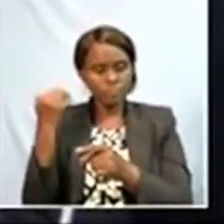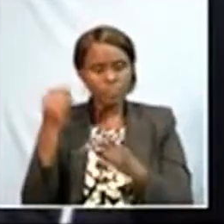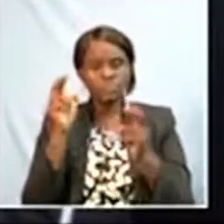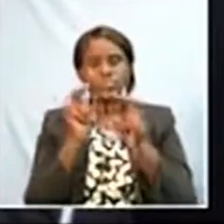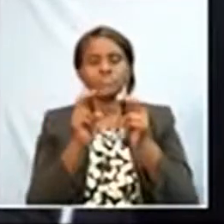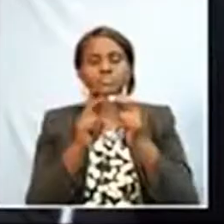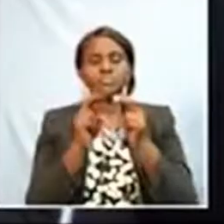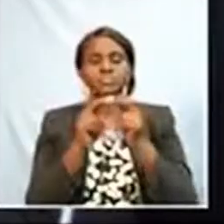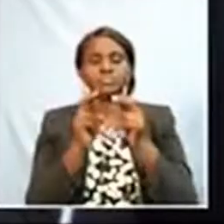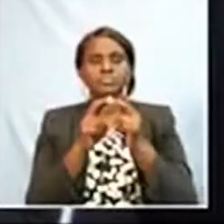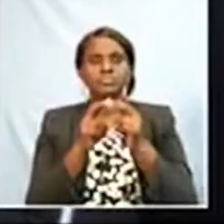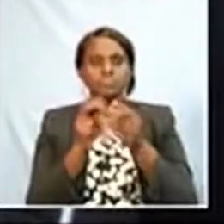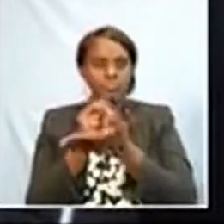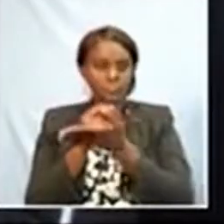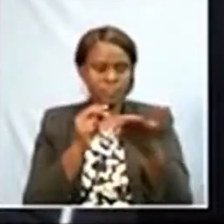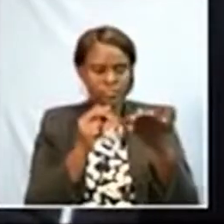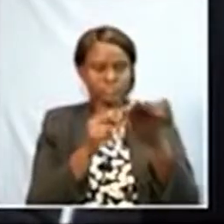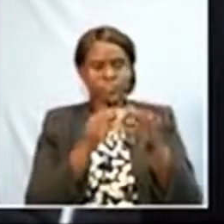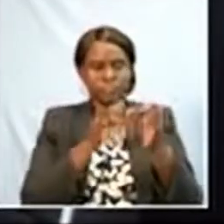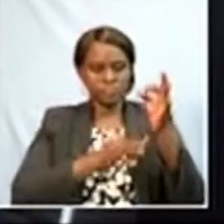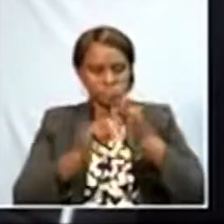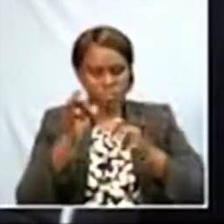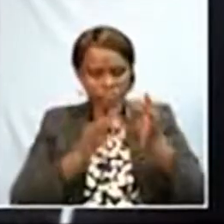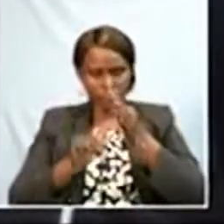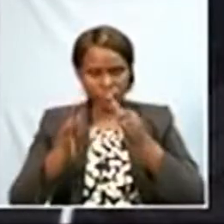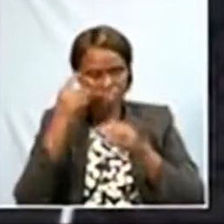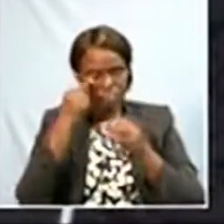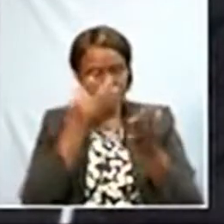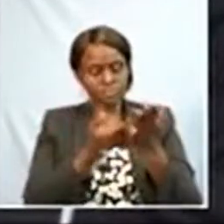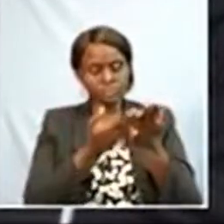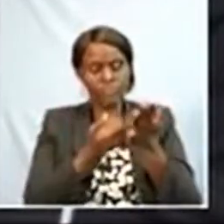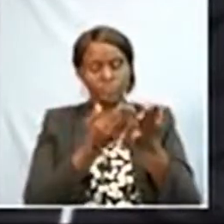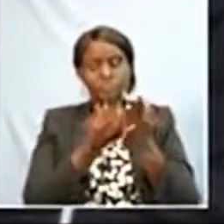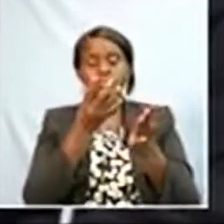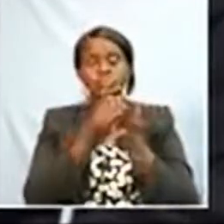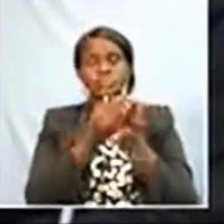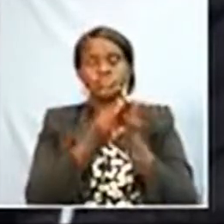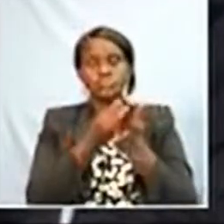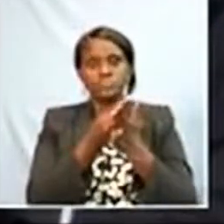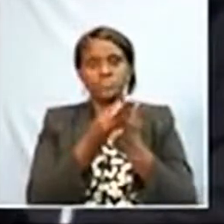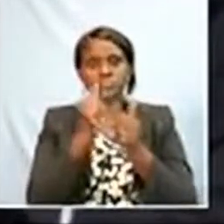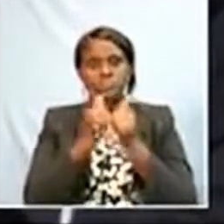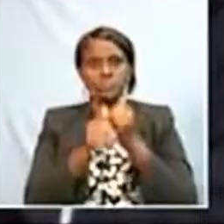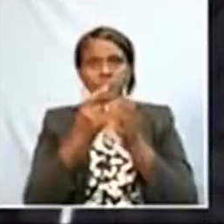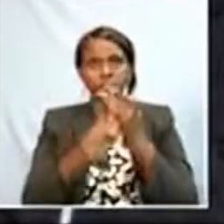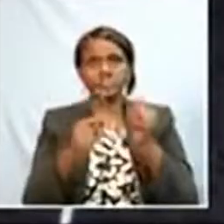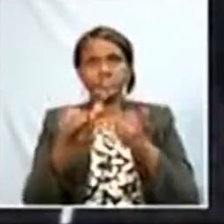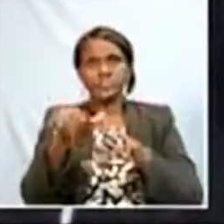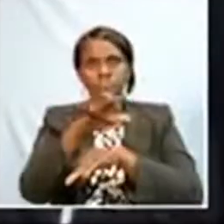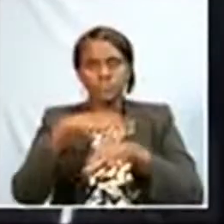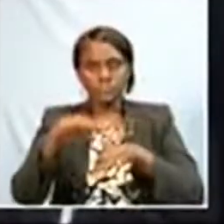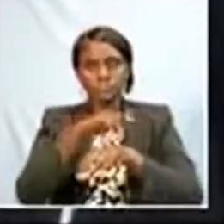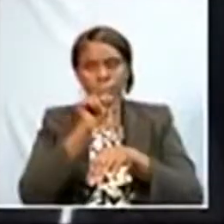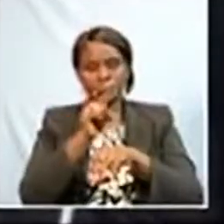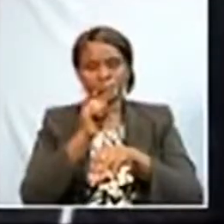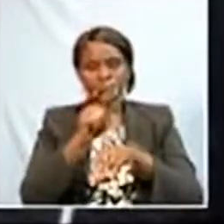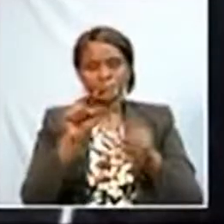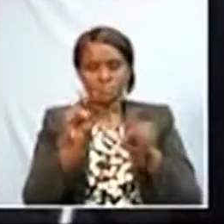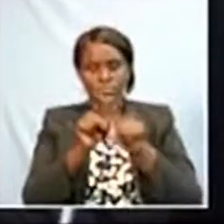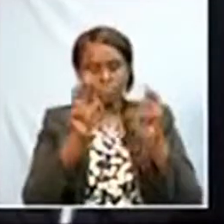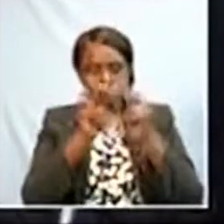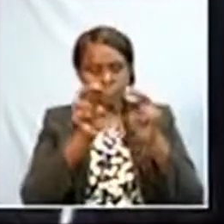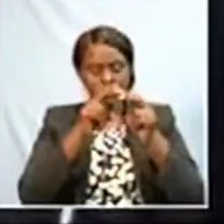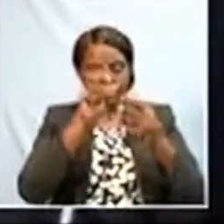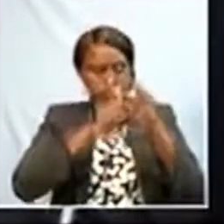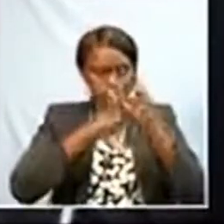contract. The justification for this amount, which is above actually the initial contract